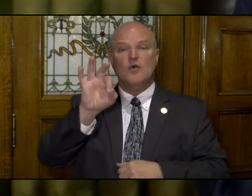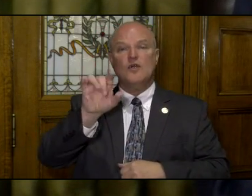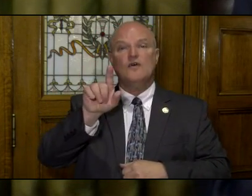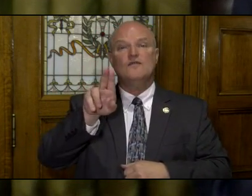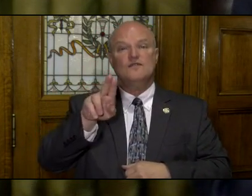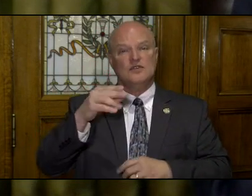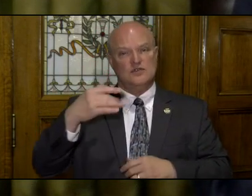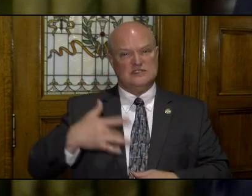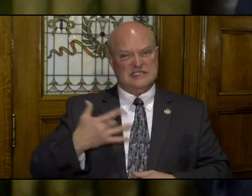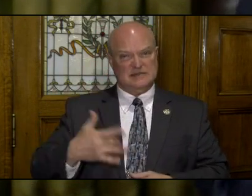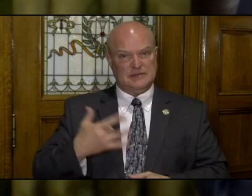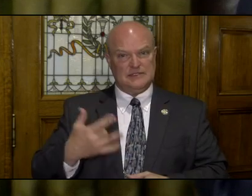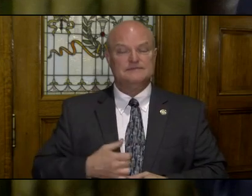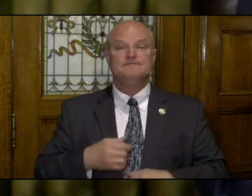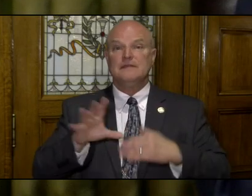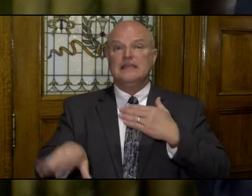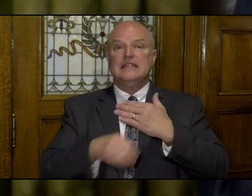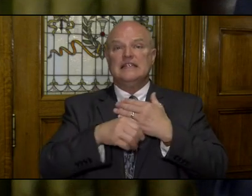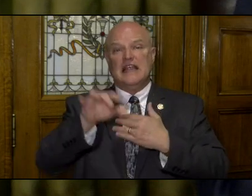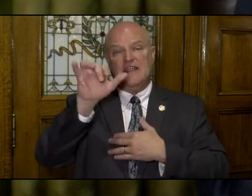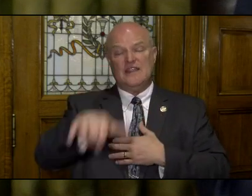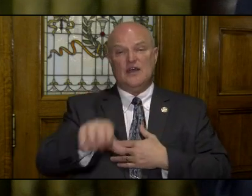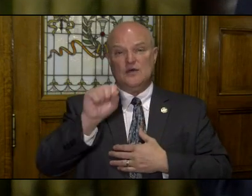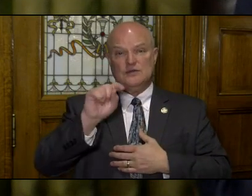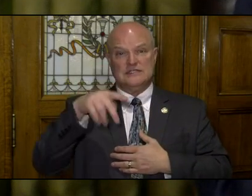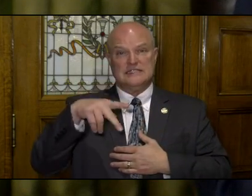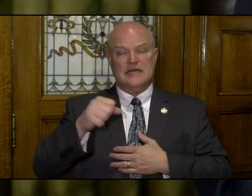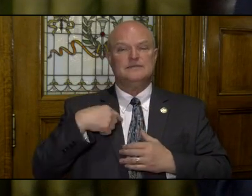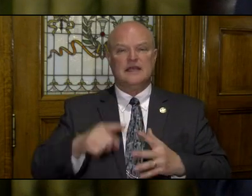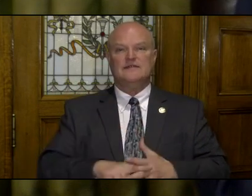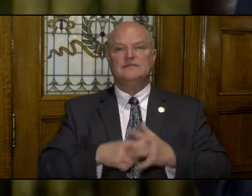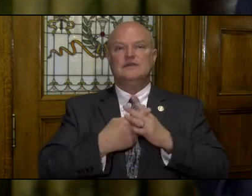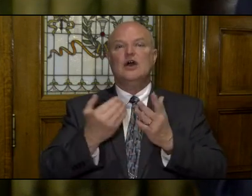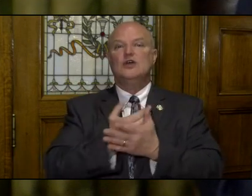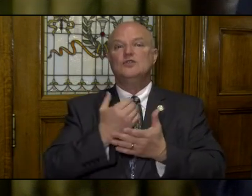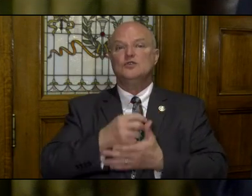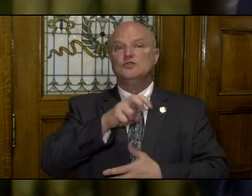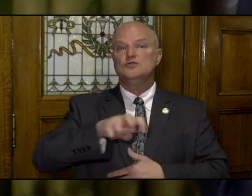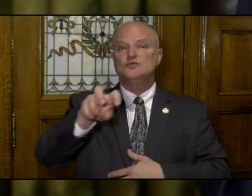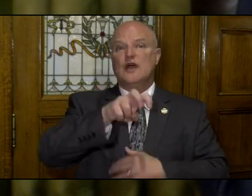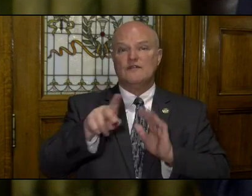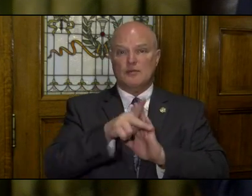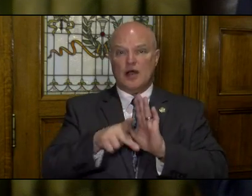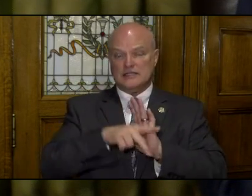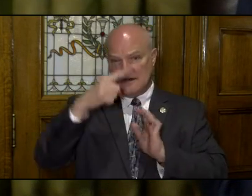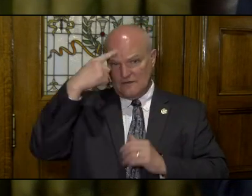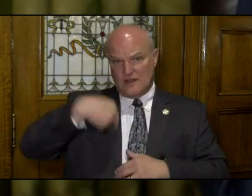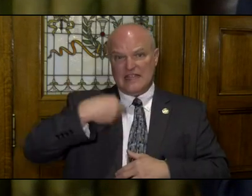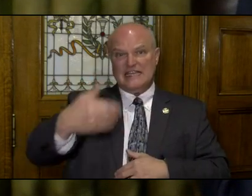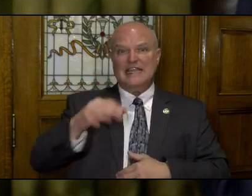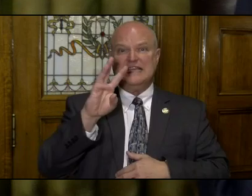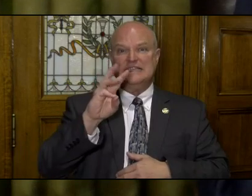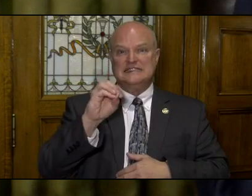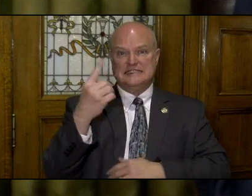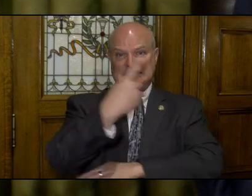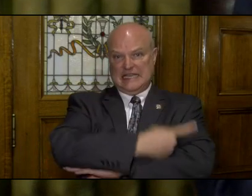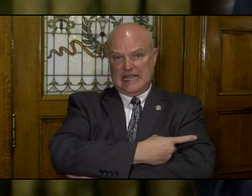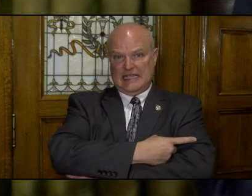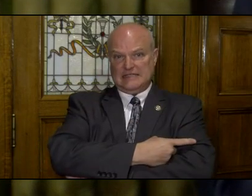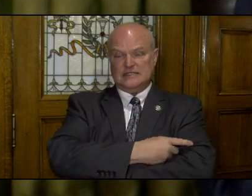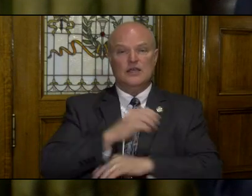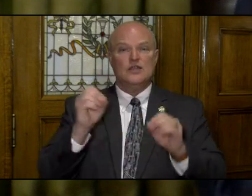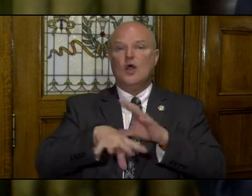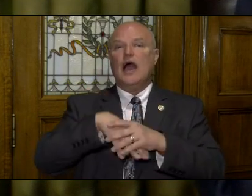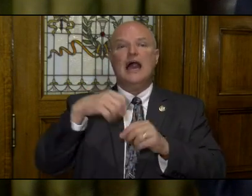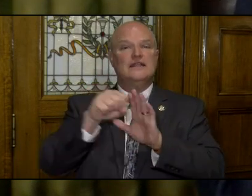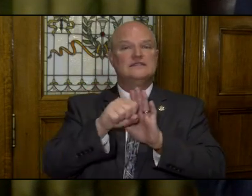symptoms. In addition to those steps, I have implemented a new travel policy for the next 60 days. There will be